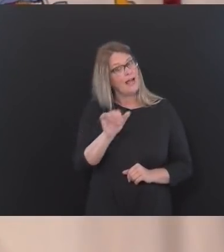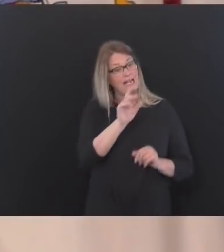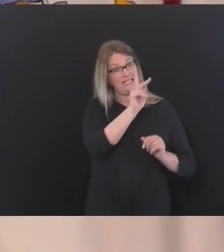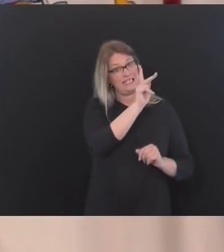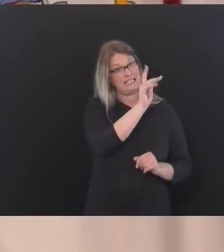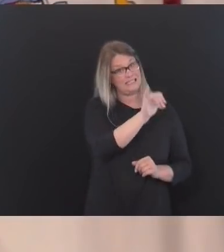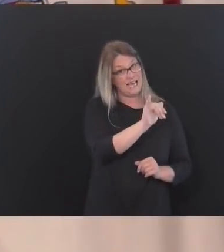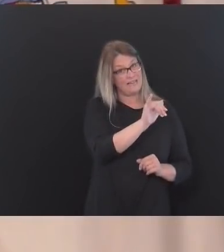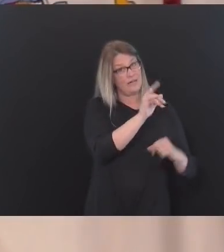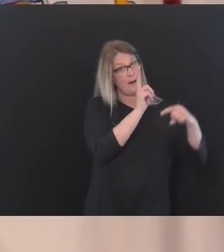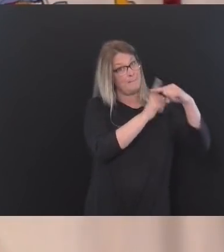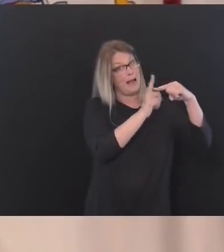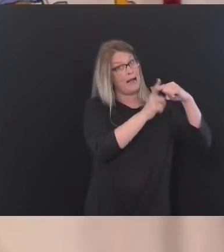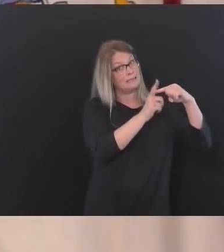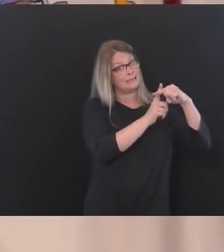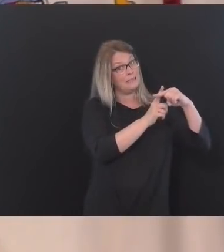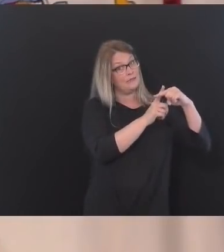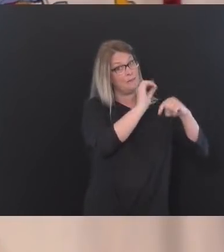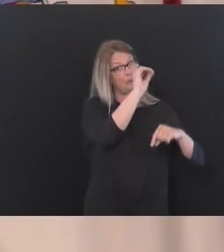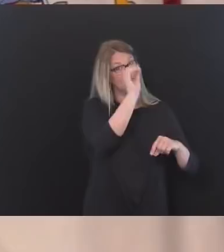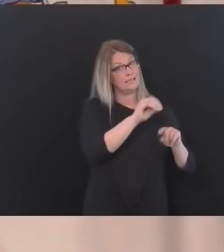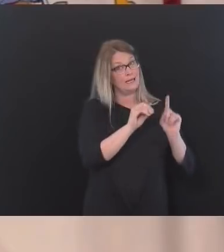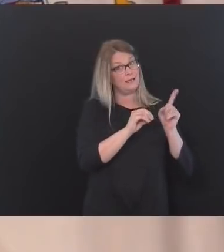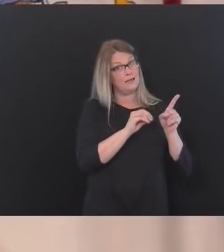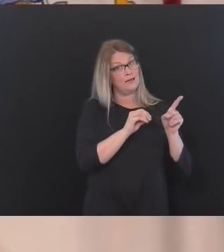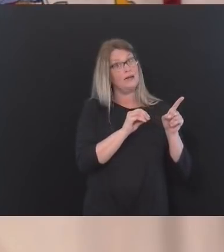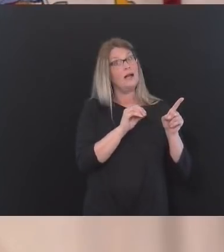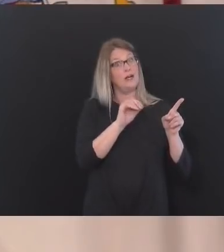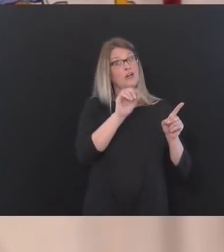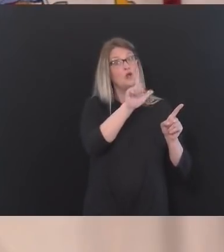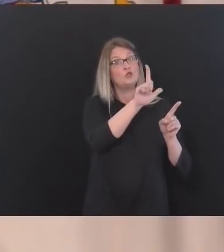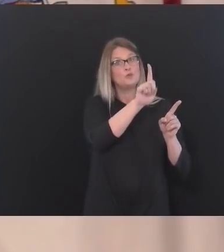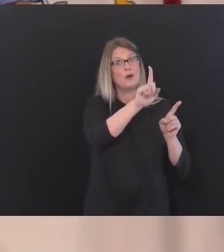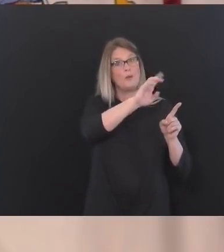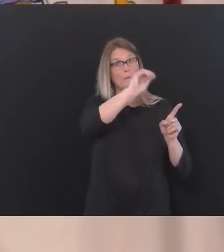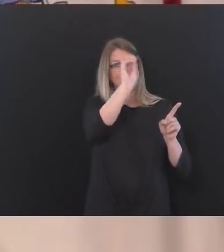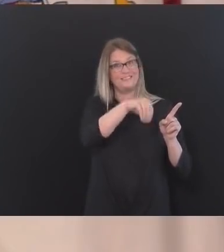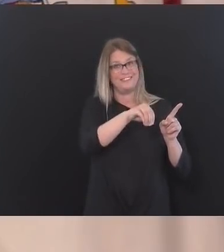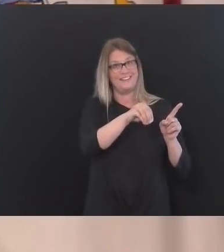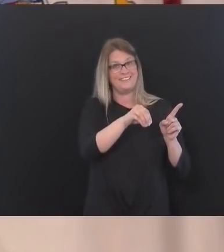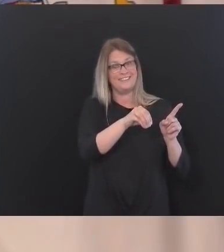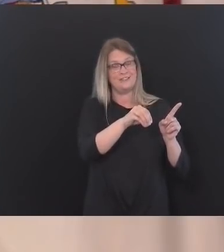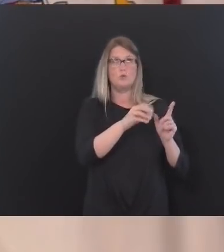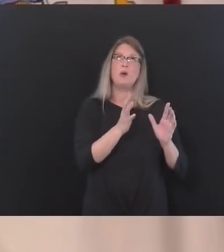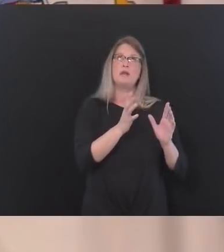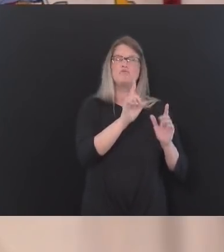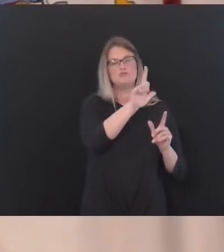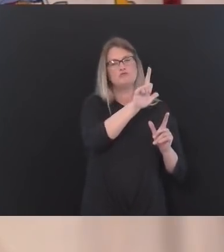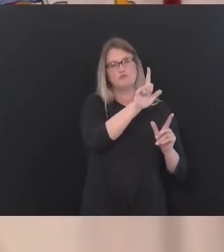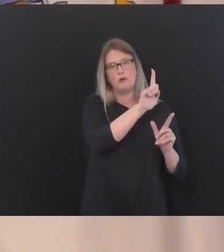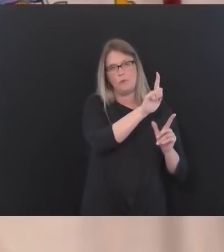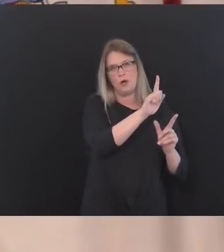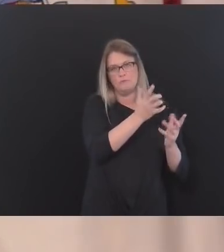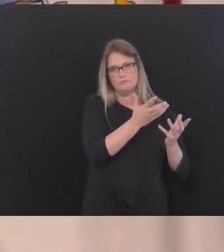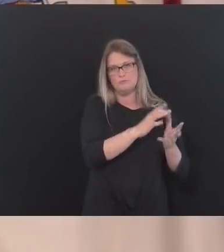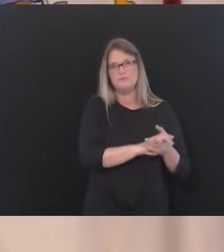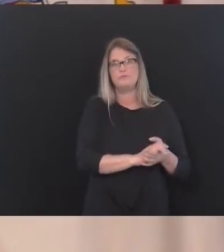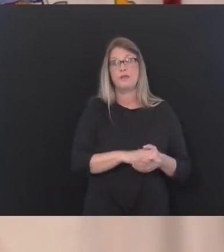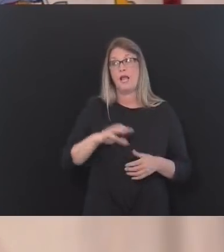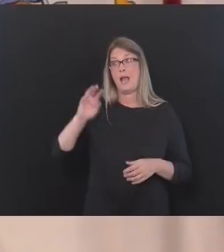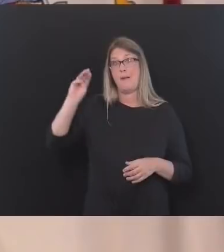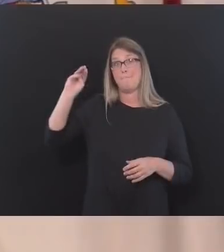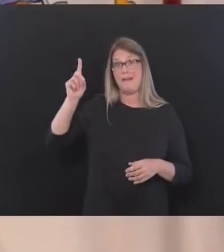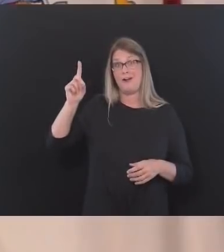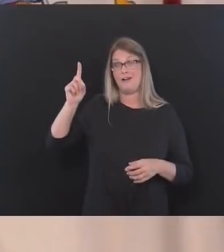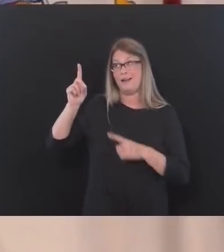Kentucky's positive percentage is 21%, or 21. Maryland